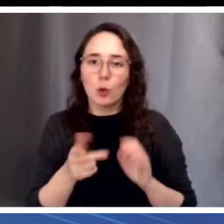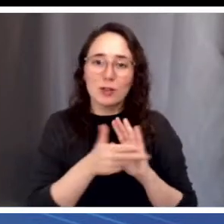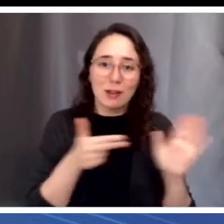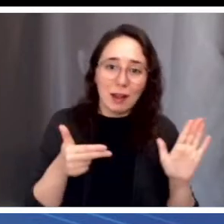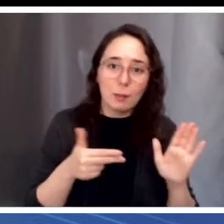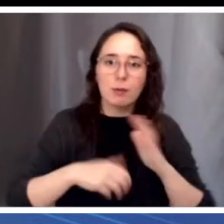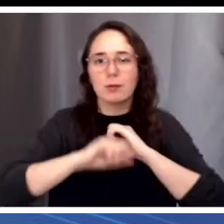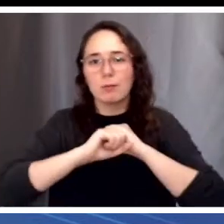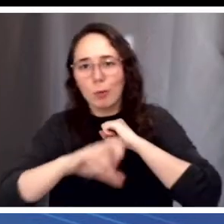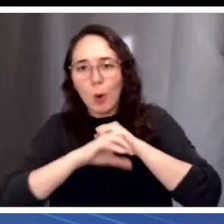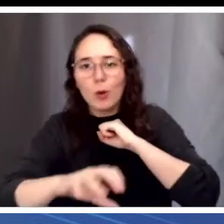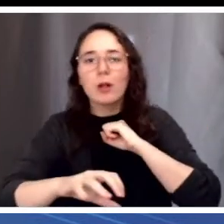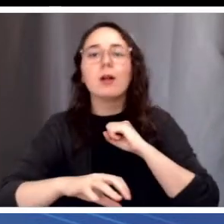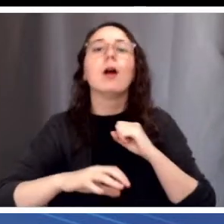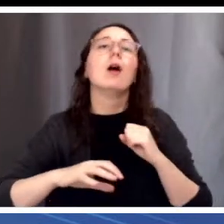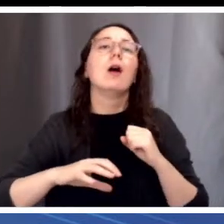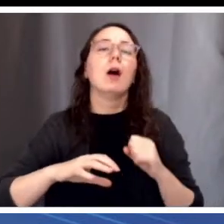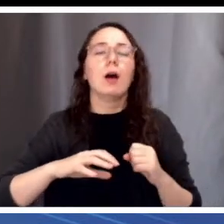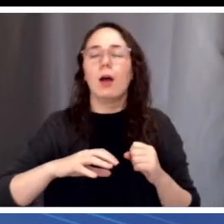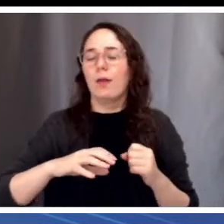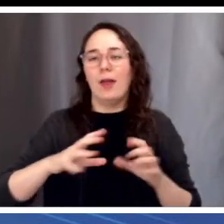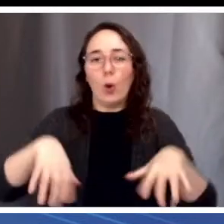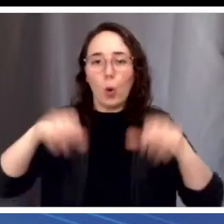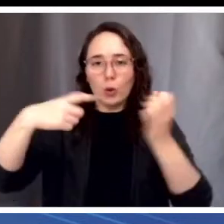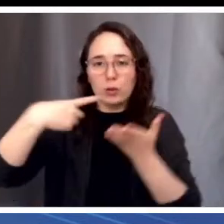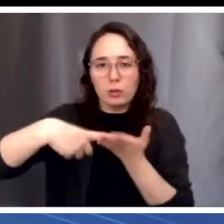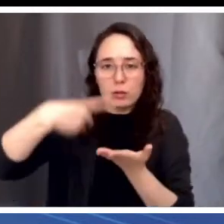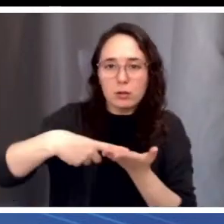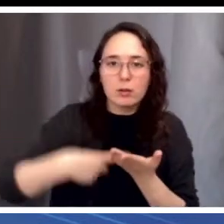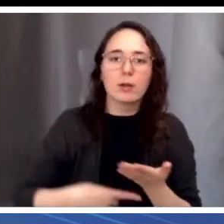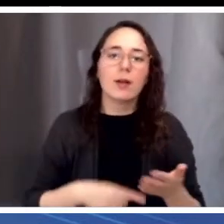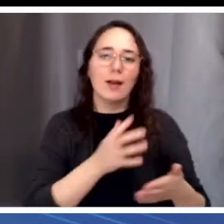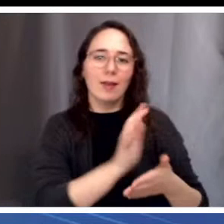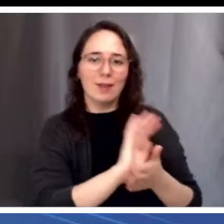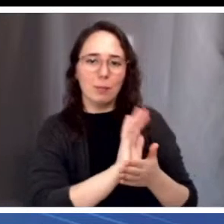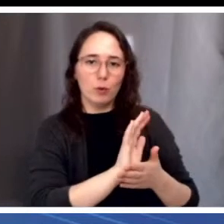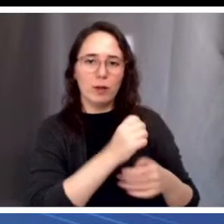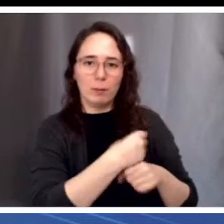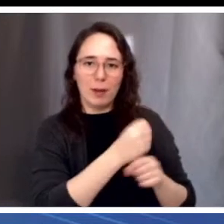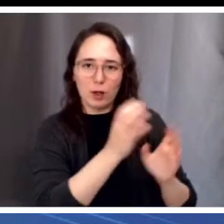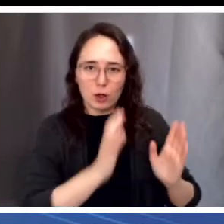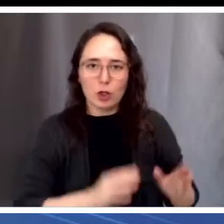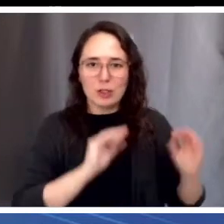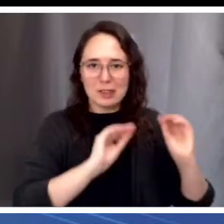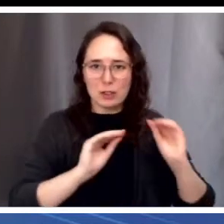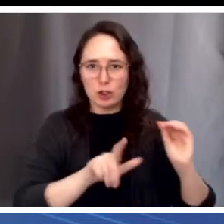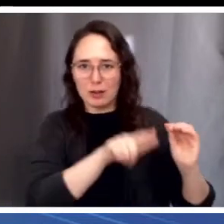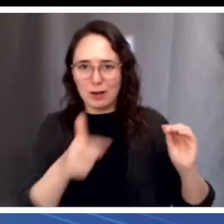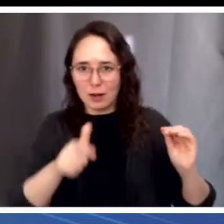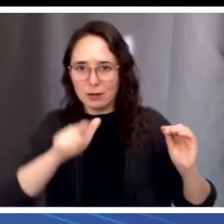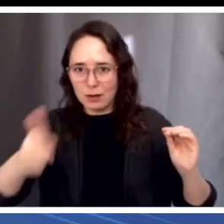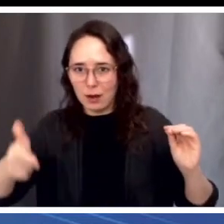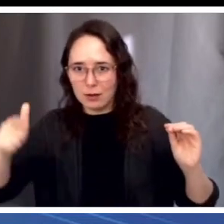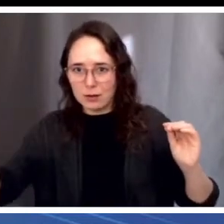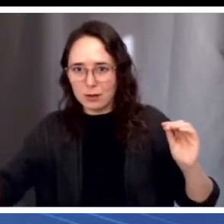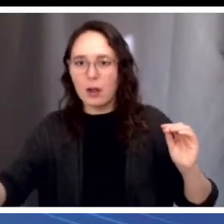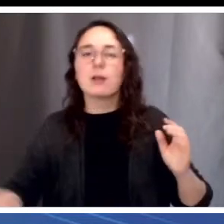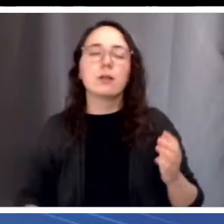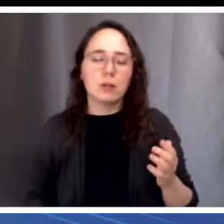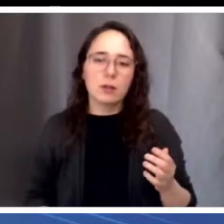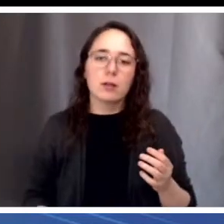promoted, it's talked about, that filmmaker teaches the next filmmaker, it's a domino effect. So part of what I do is very unusual,